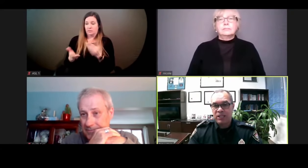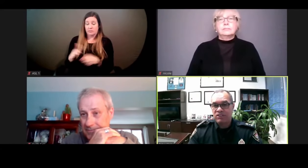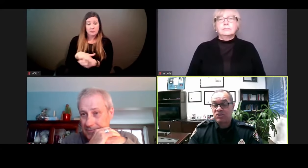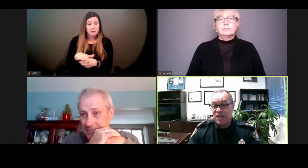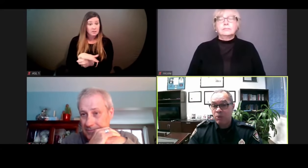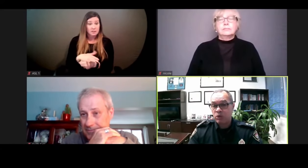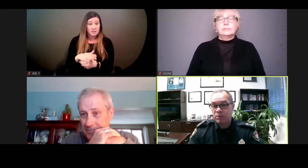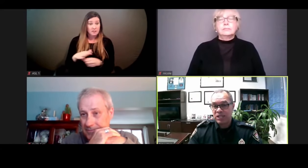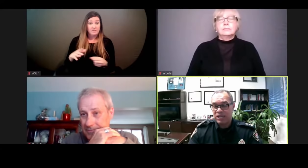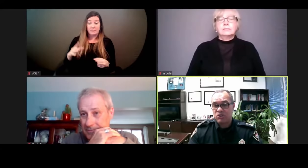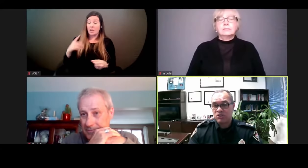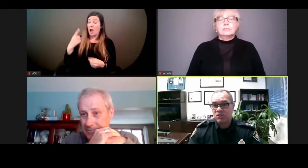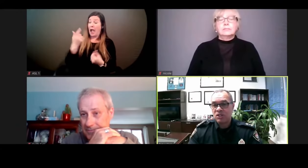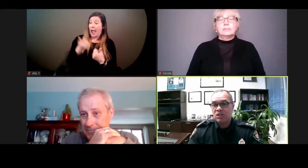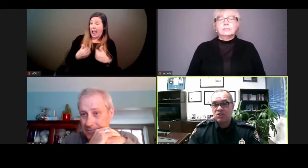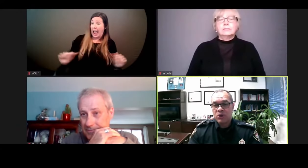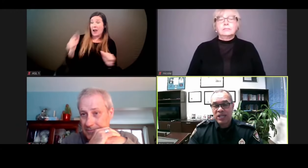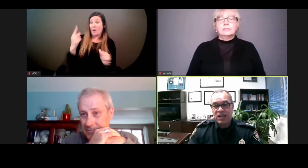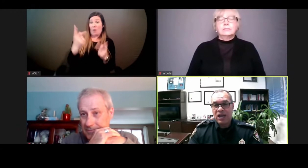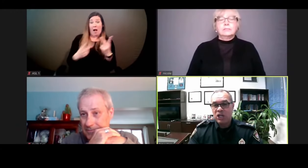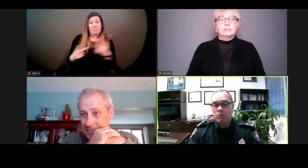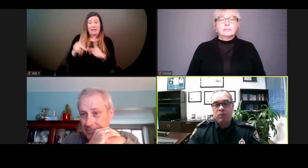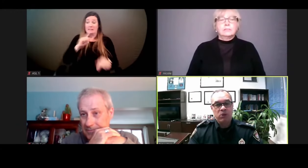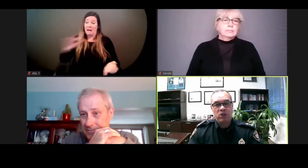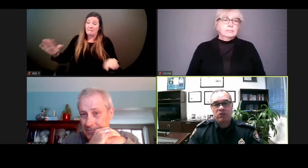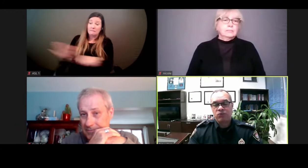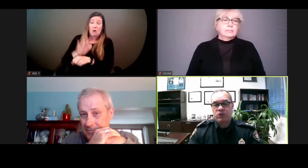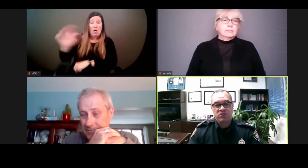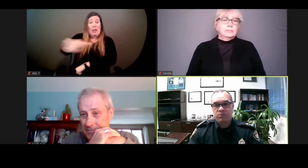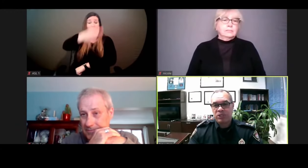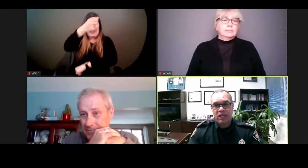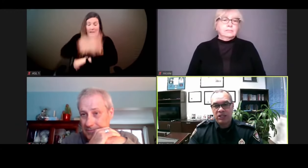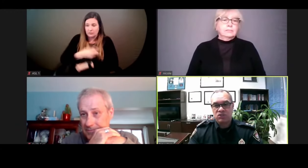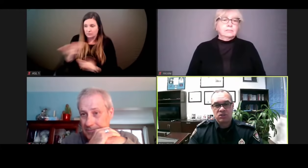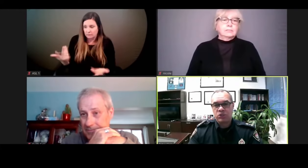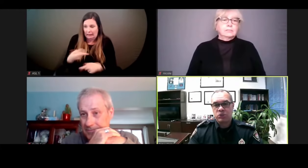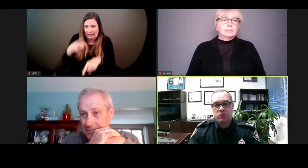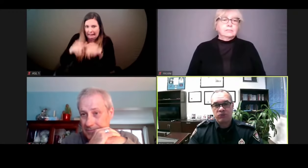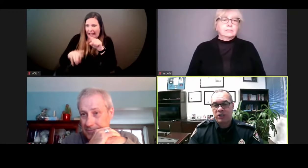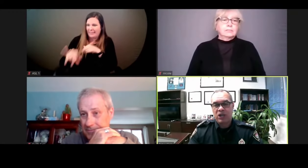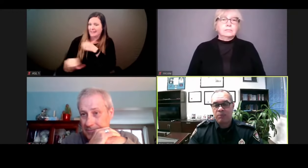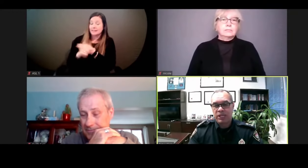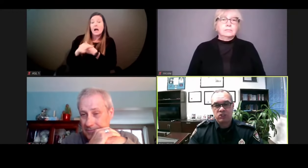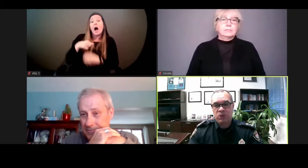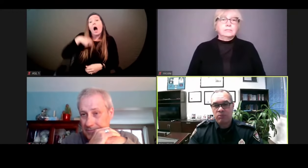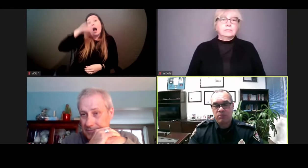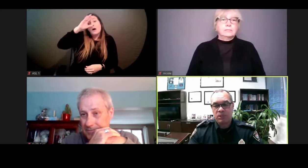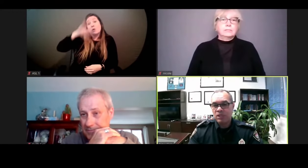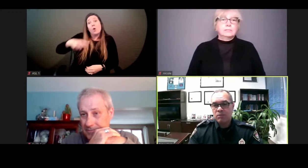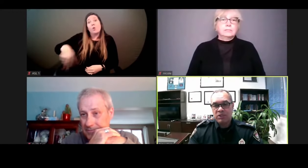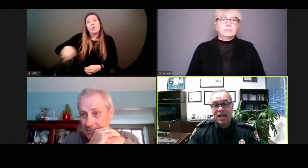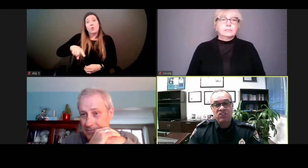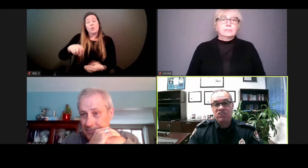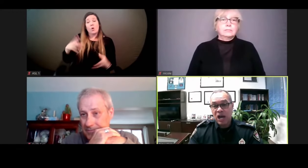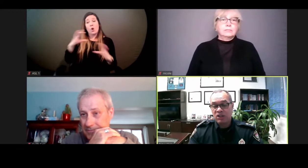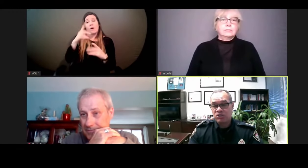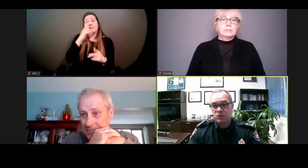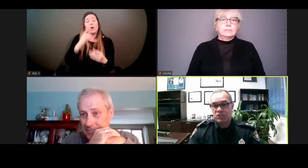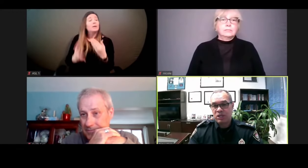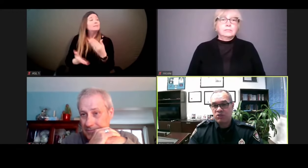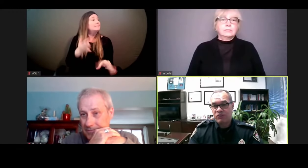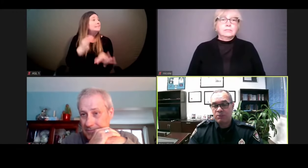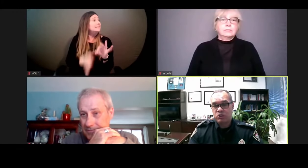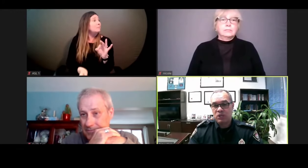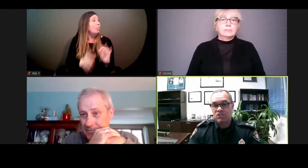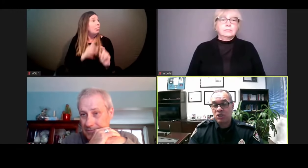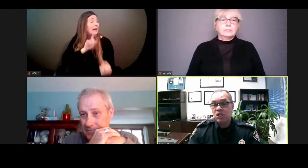any place. That would be dangerous. So again, I know people are looking for a simple, elegant solution to a very complex problem, but that is not a solution